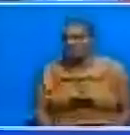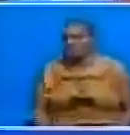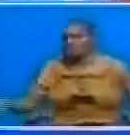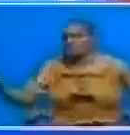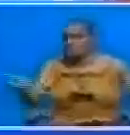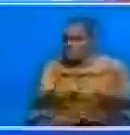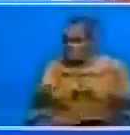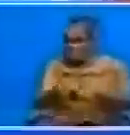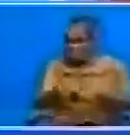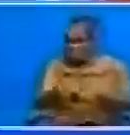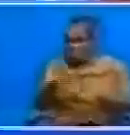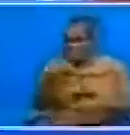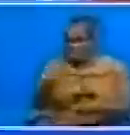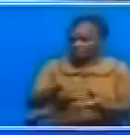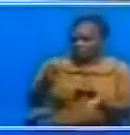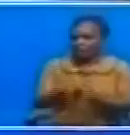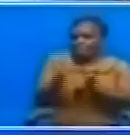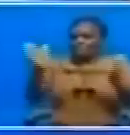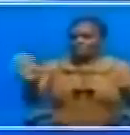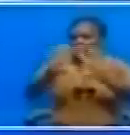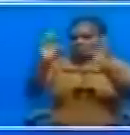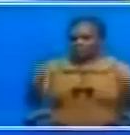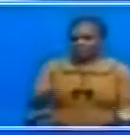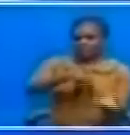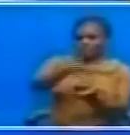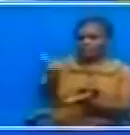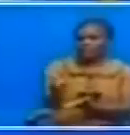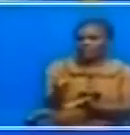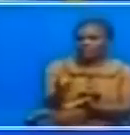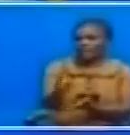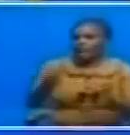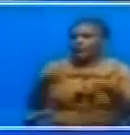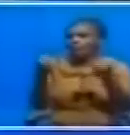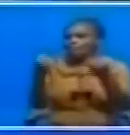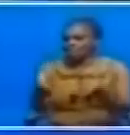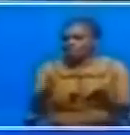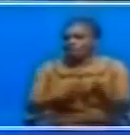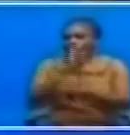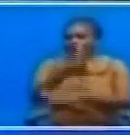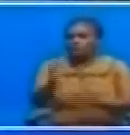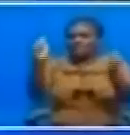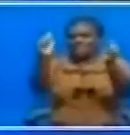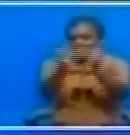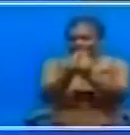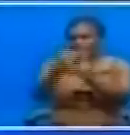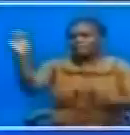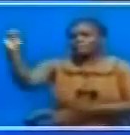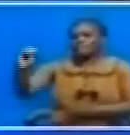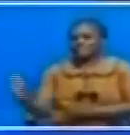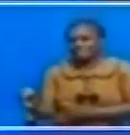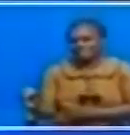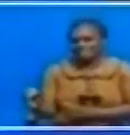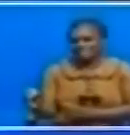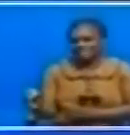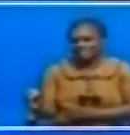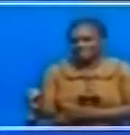Further, the public wage bill accounts for more than 10%